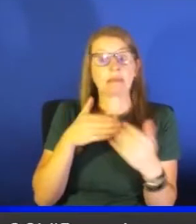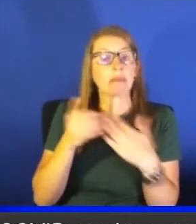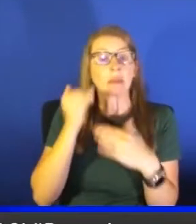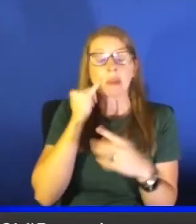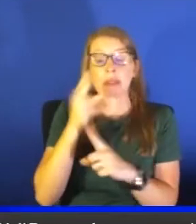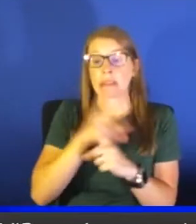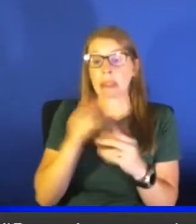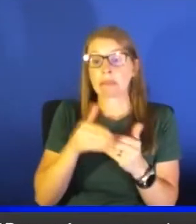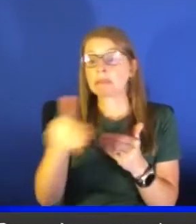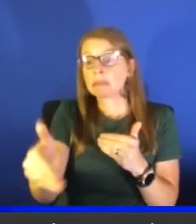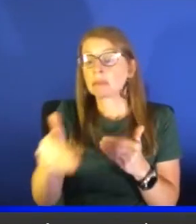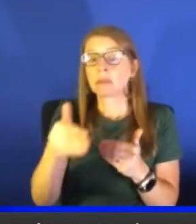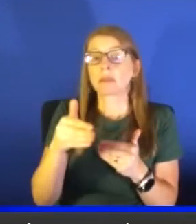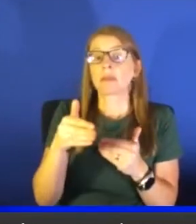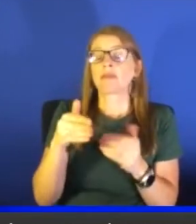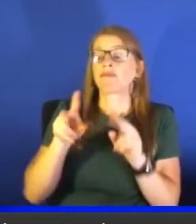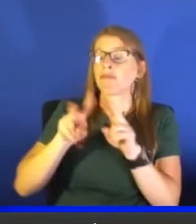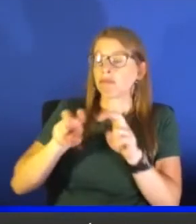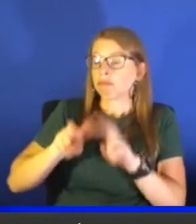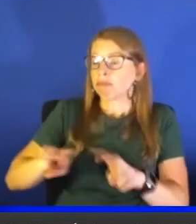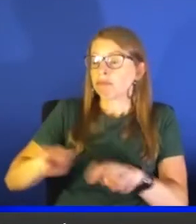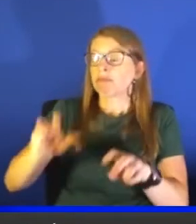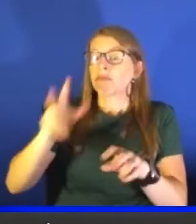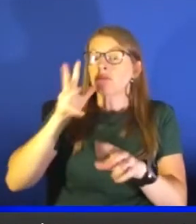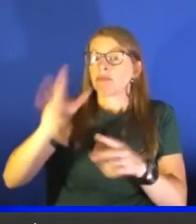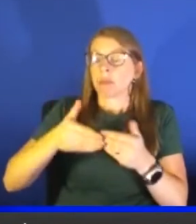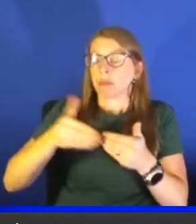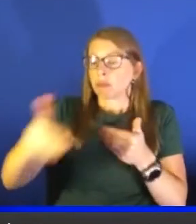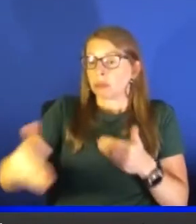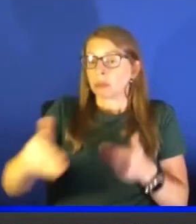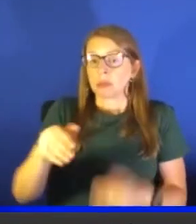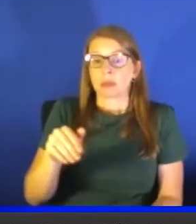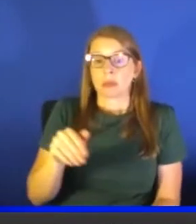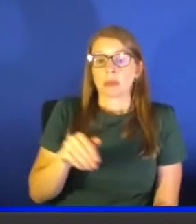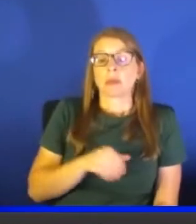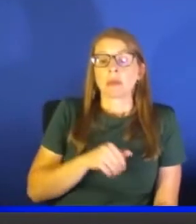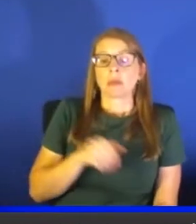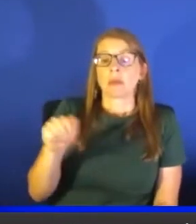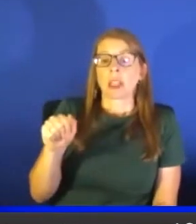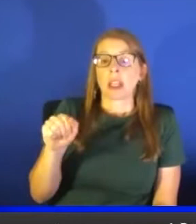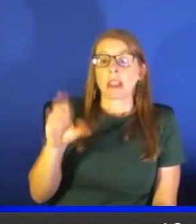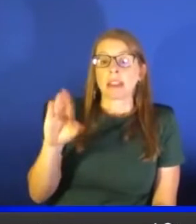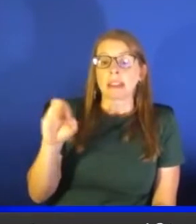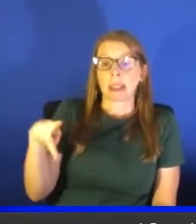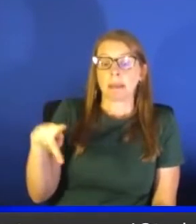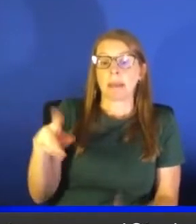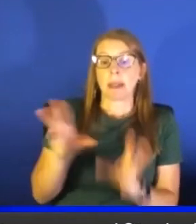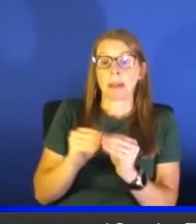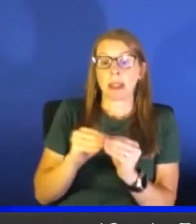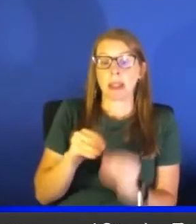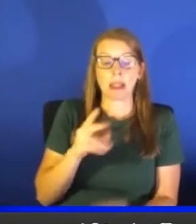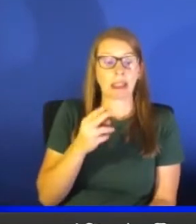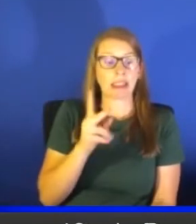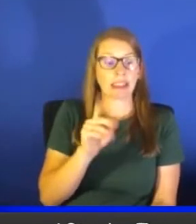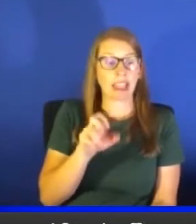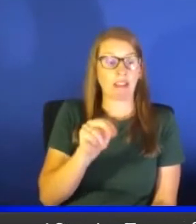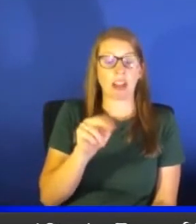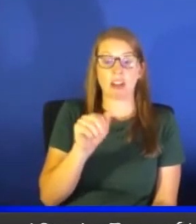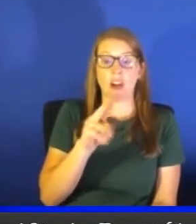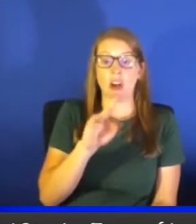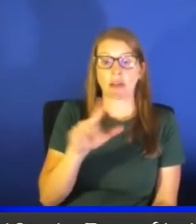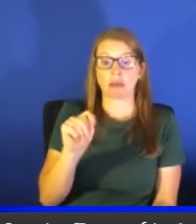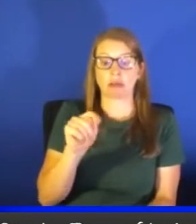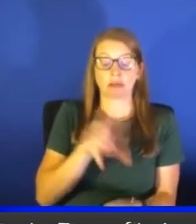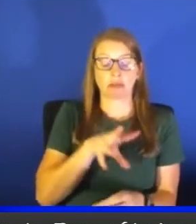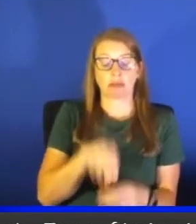be looking for moving forward when ACIP meets. We've obviously had Dr. Kevin Alt on. He is part of that. Most